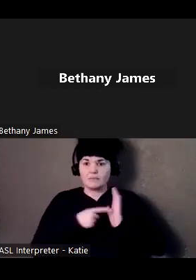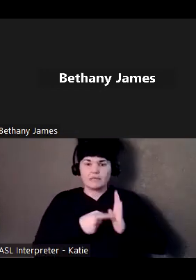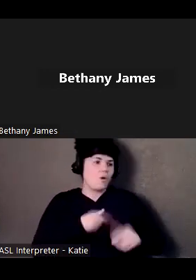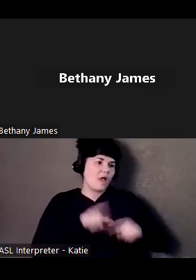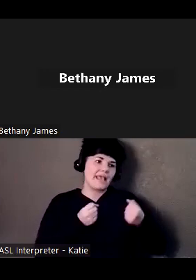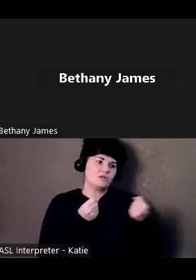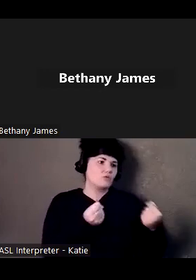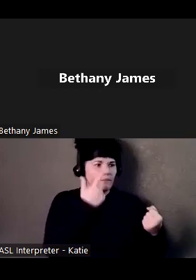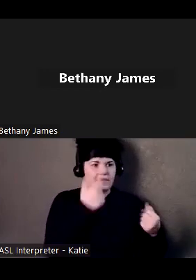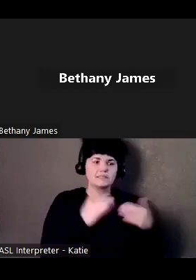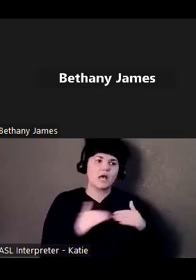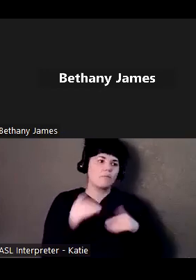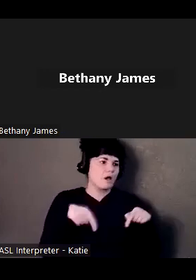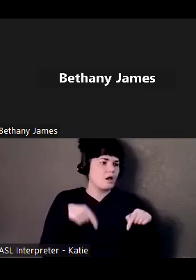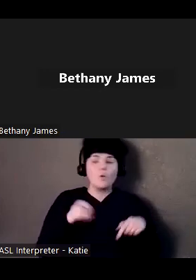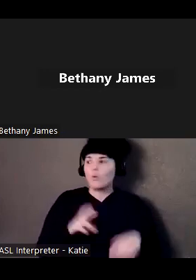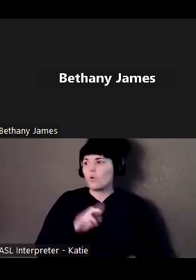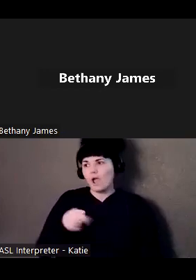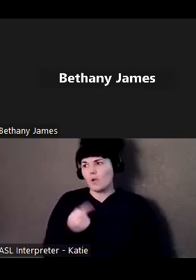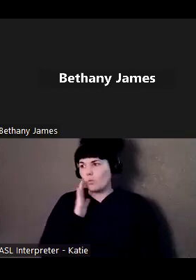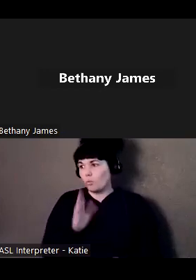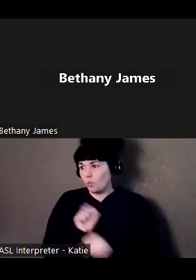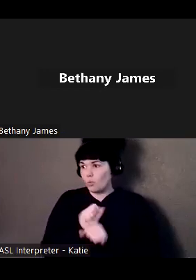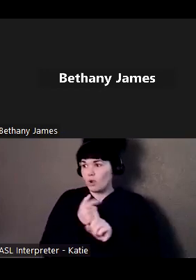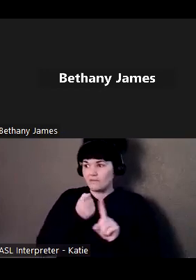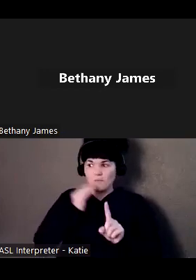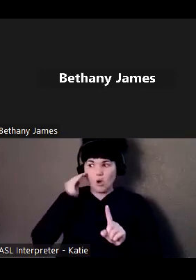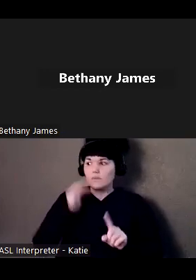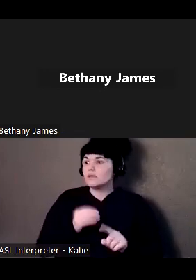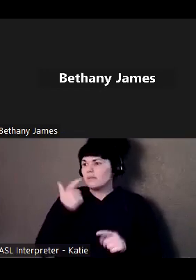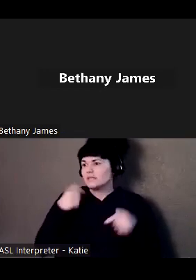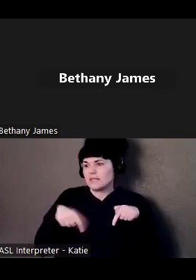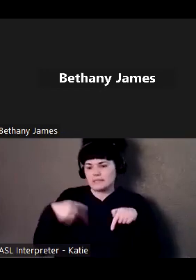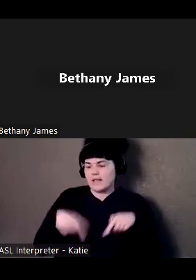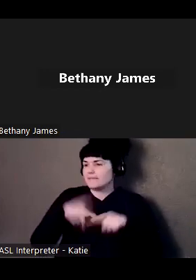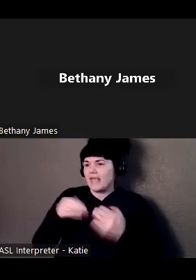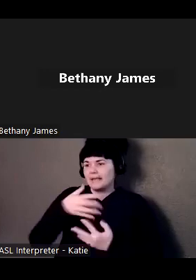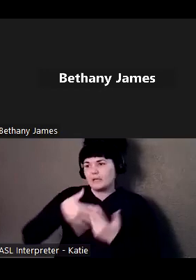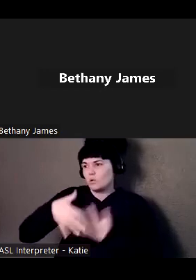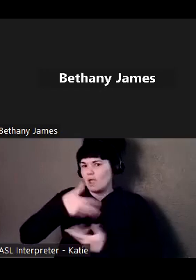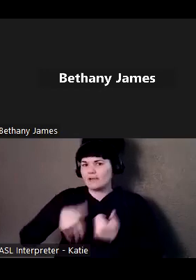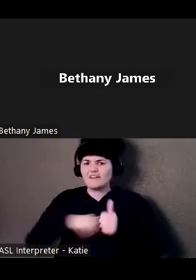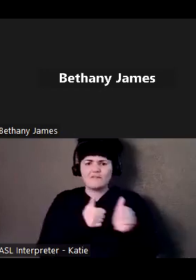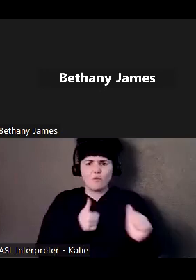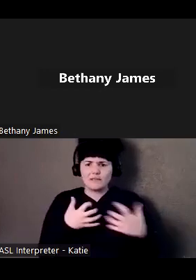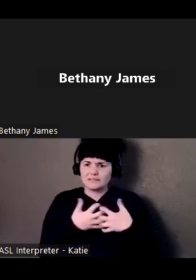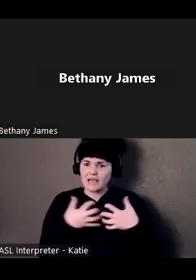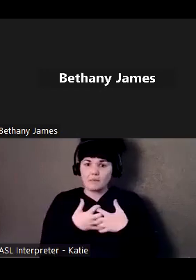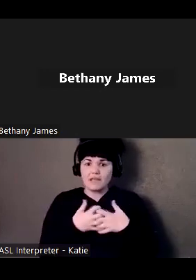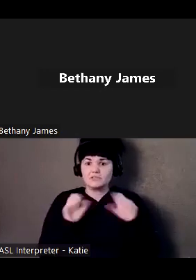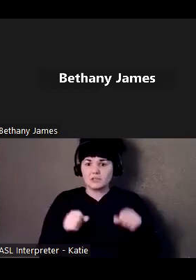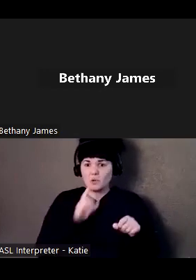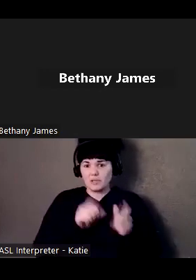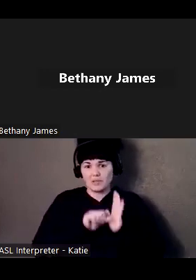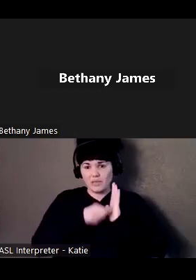anxious, or I only want to work from home because I'm too anxious to interact with people. Avoidance accommodations could have,